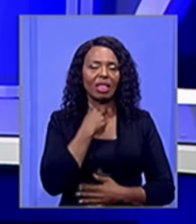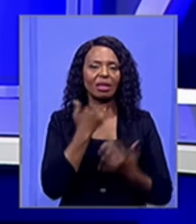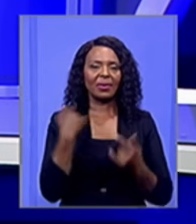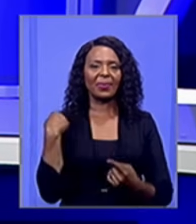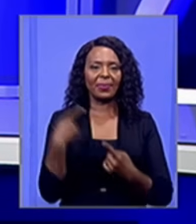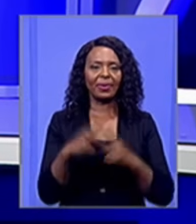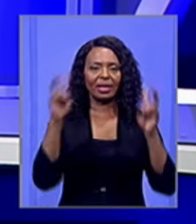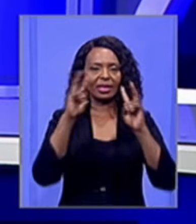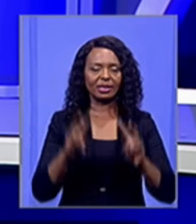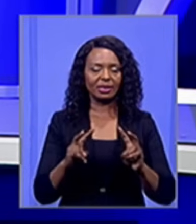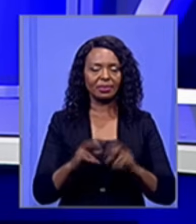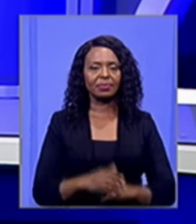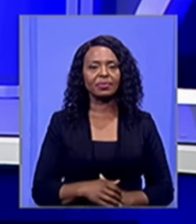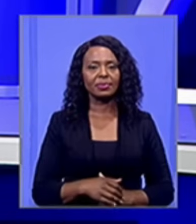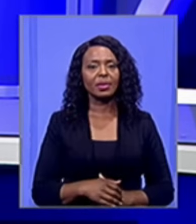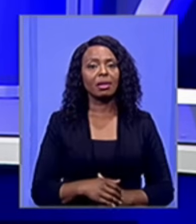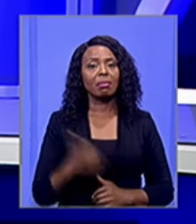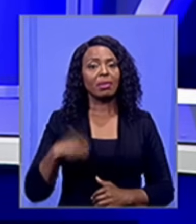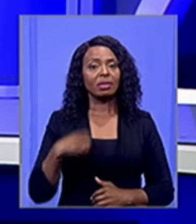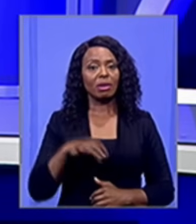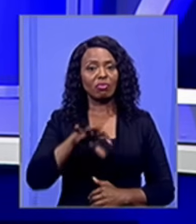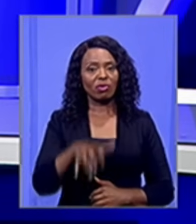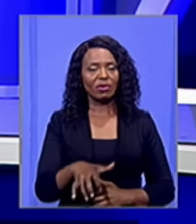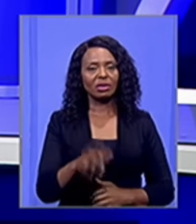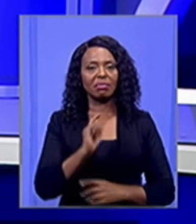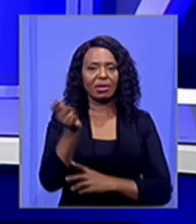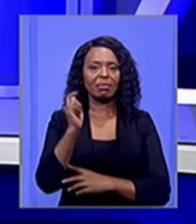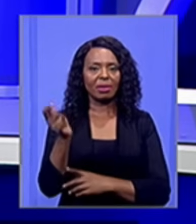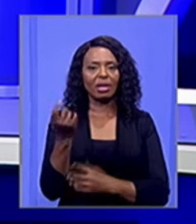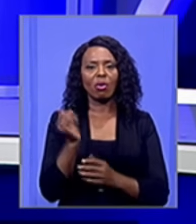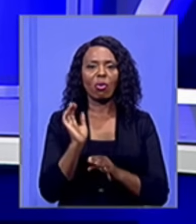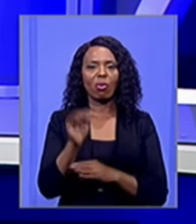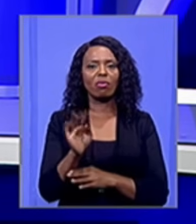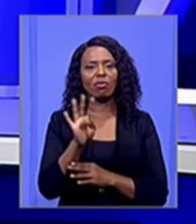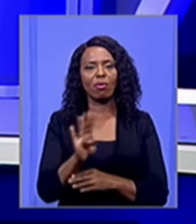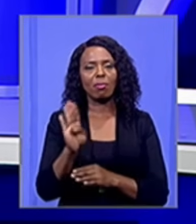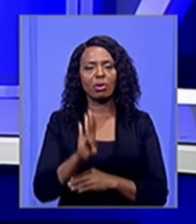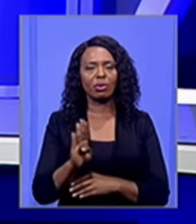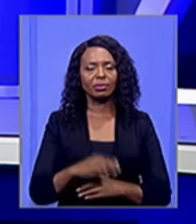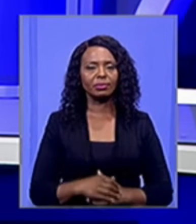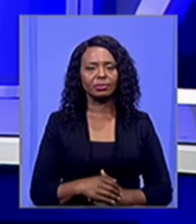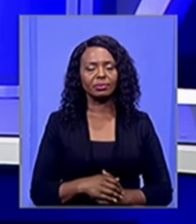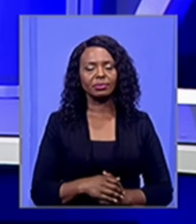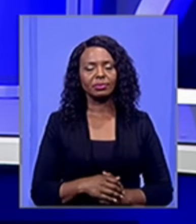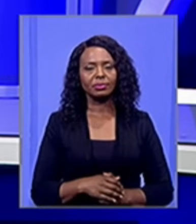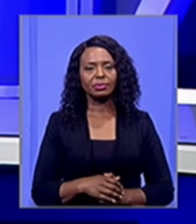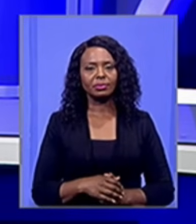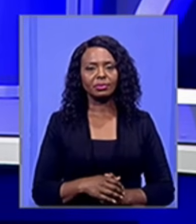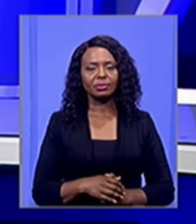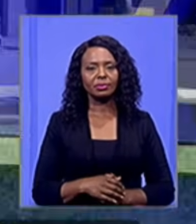se hodimo sa motlakase. Bomasepala province ba kolota Eskom dibilione tse fetang tse 4 tsa diranta.